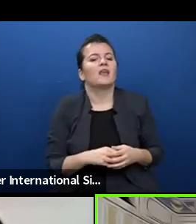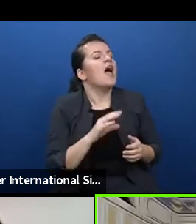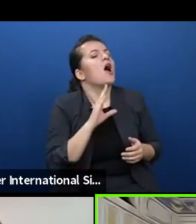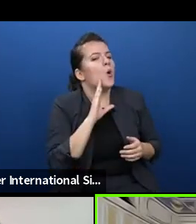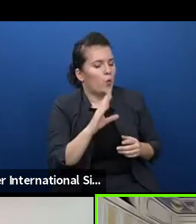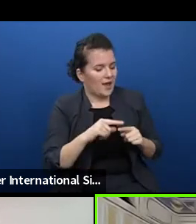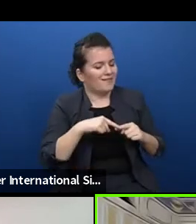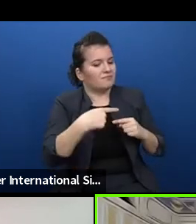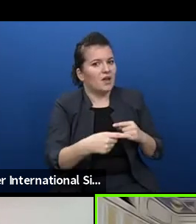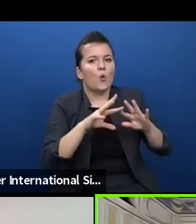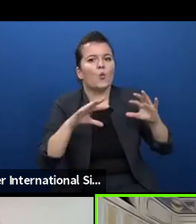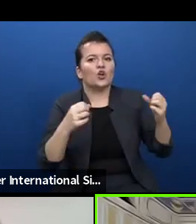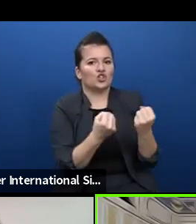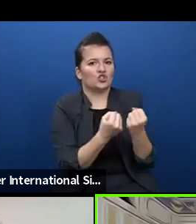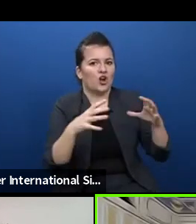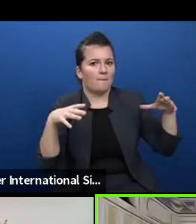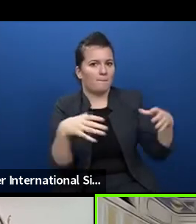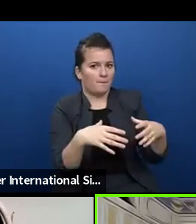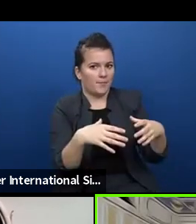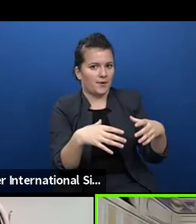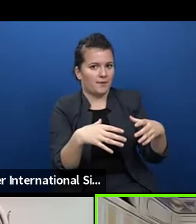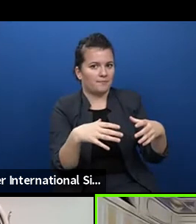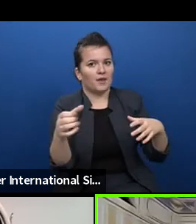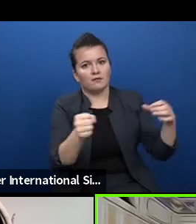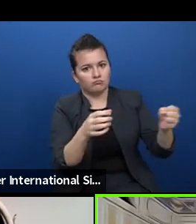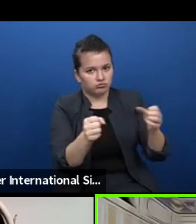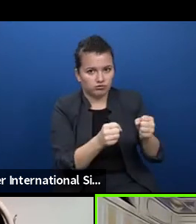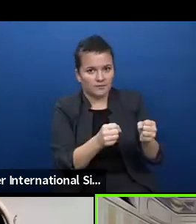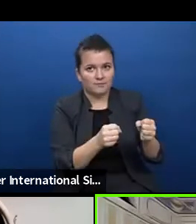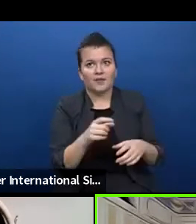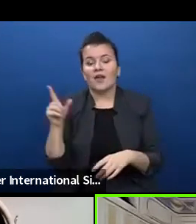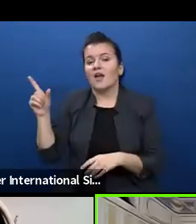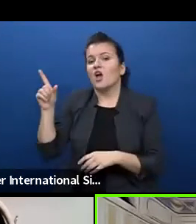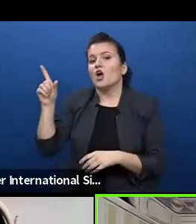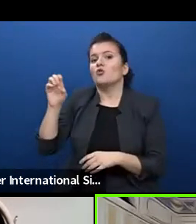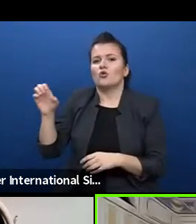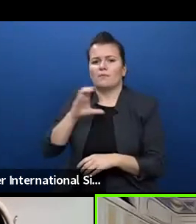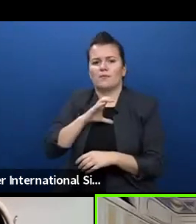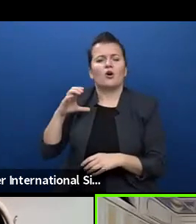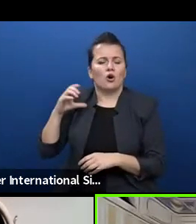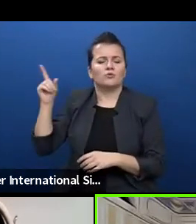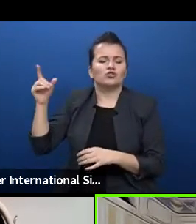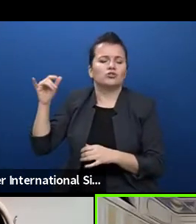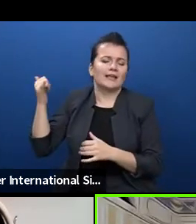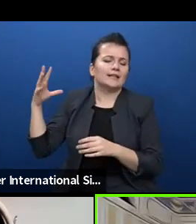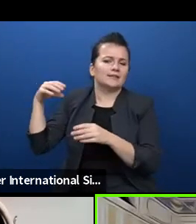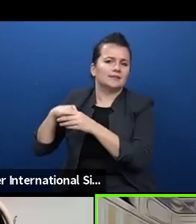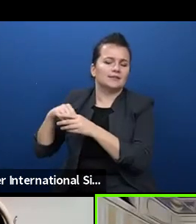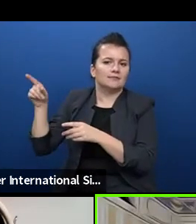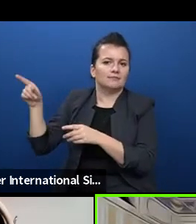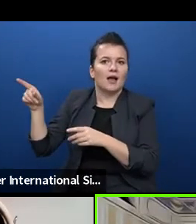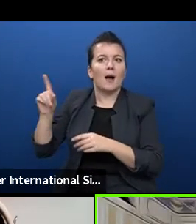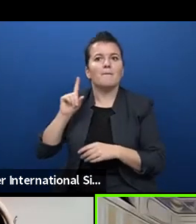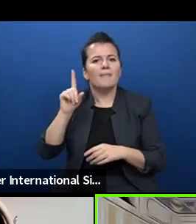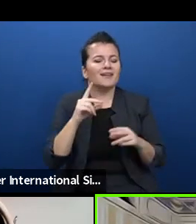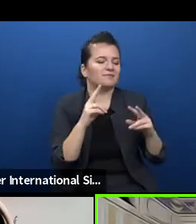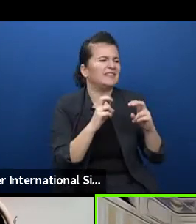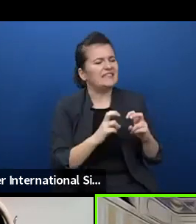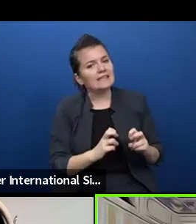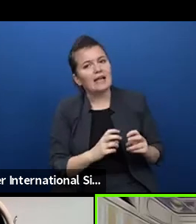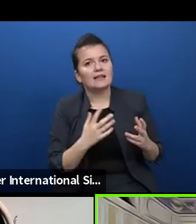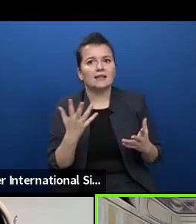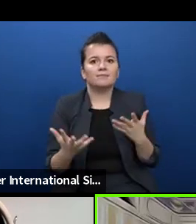study, well, it will depend on the commission, but studies are usually sometimes, well,